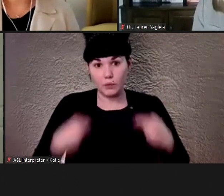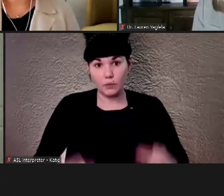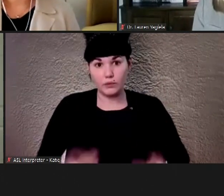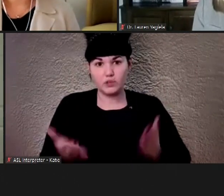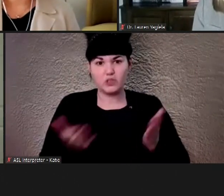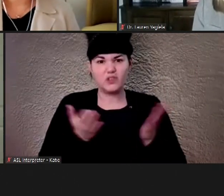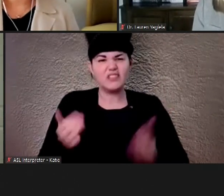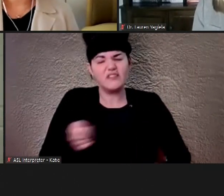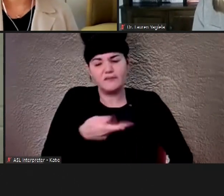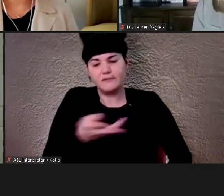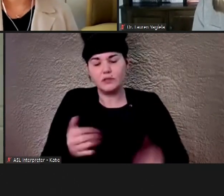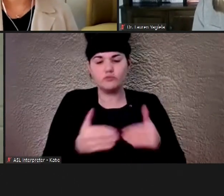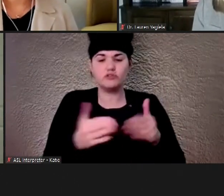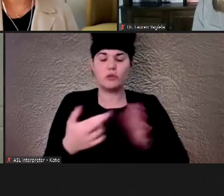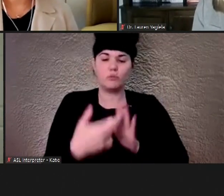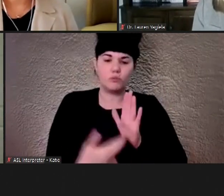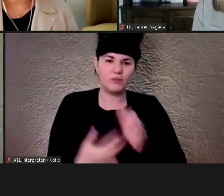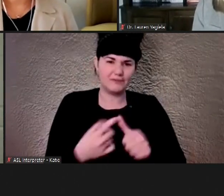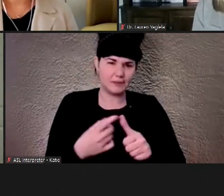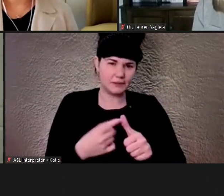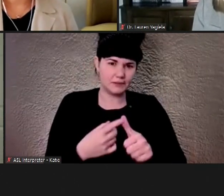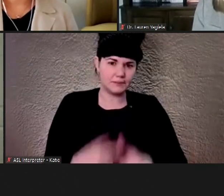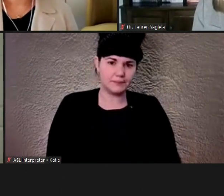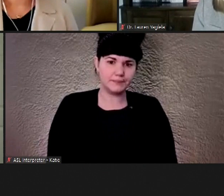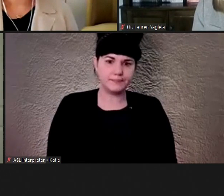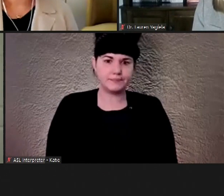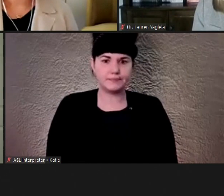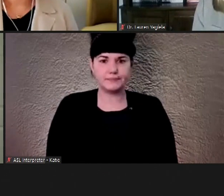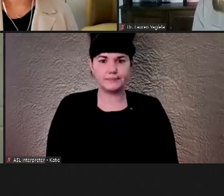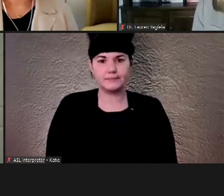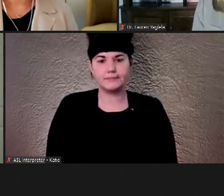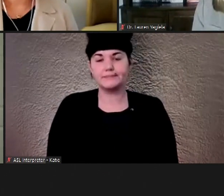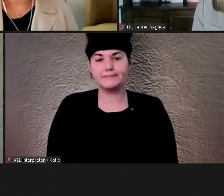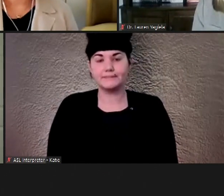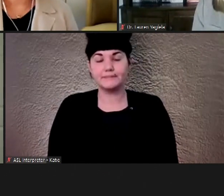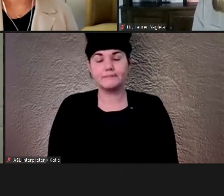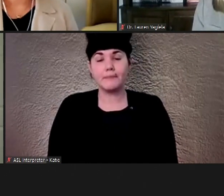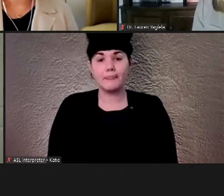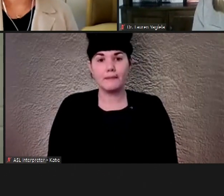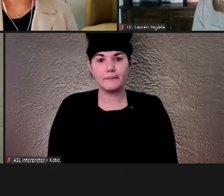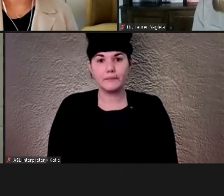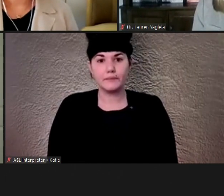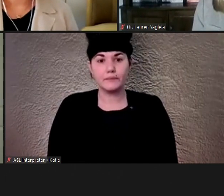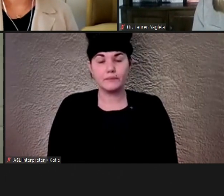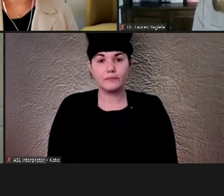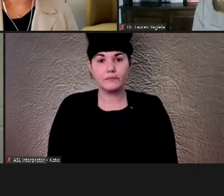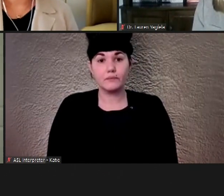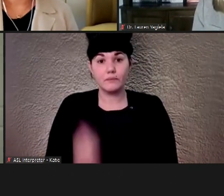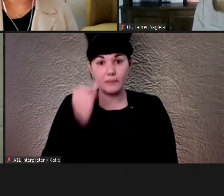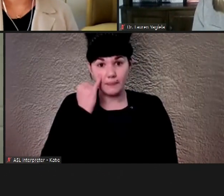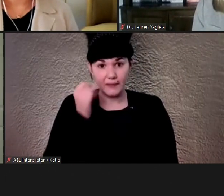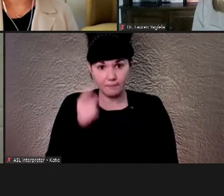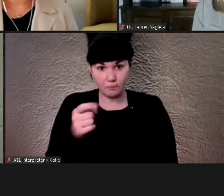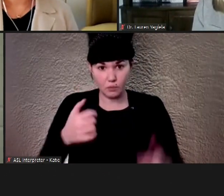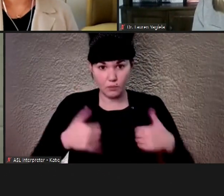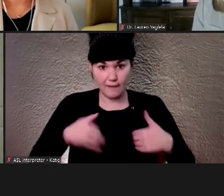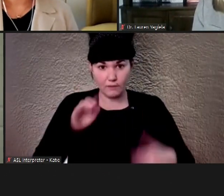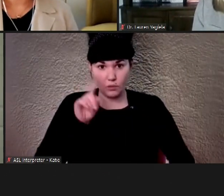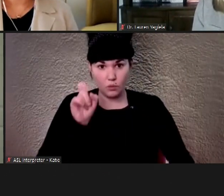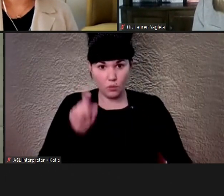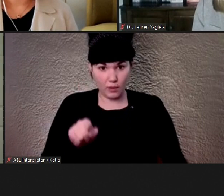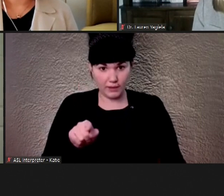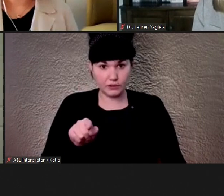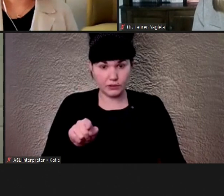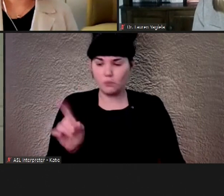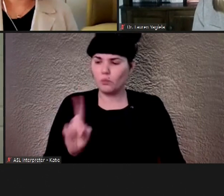before we get started. Please feel free to place your questions in the Q&A feature, which you can find at the bottom of the